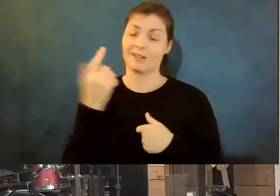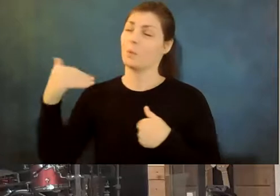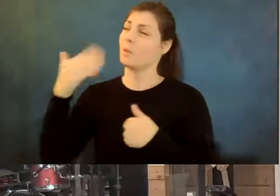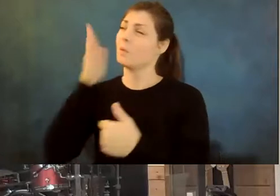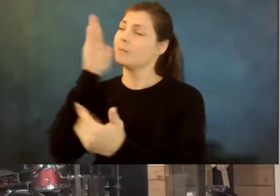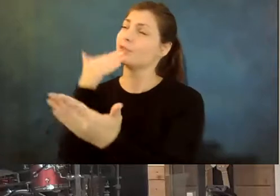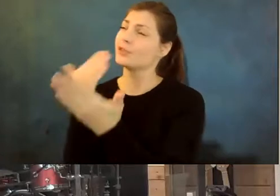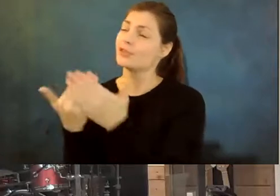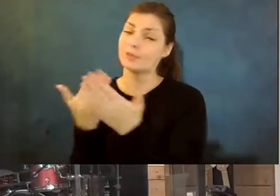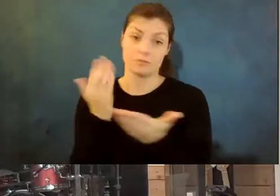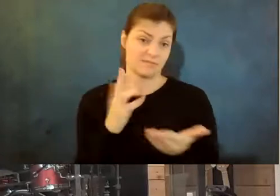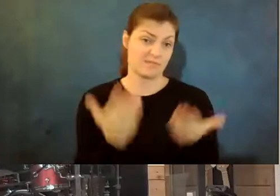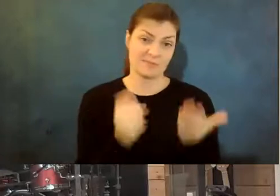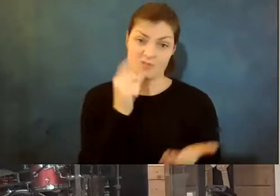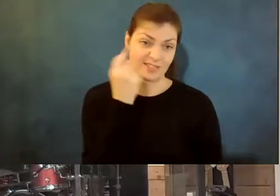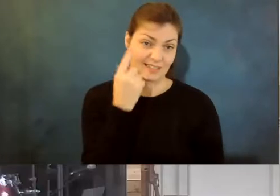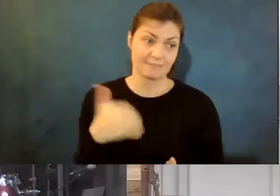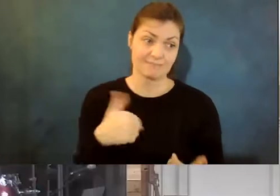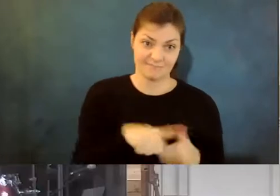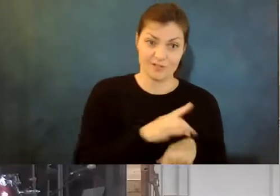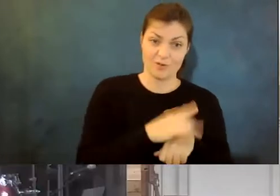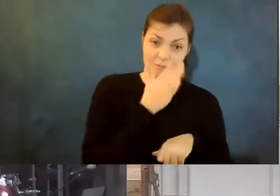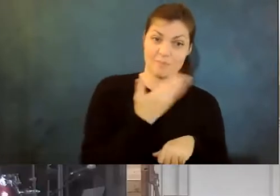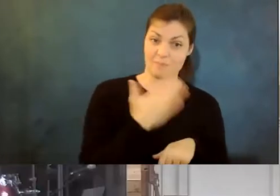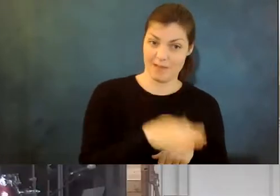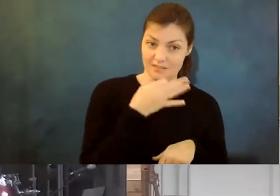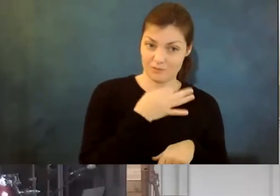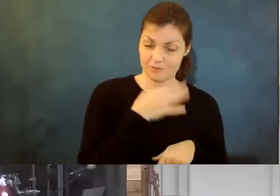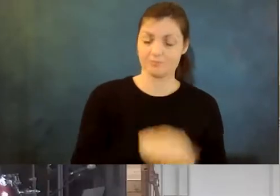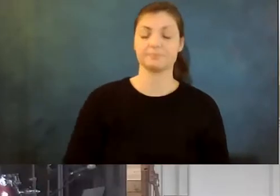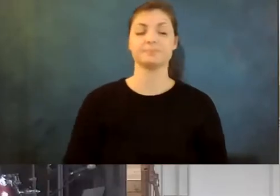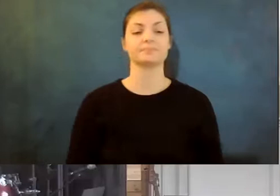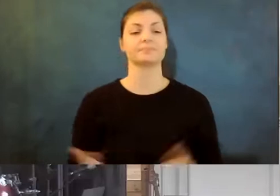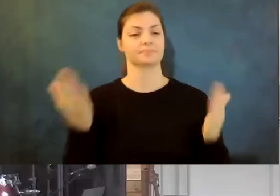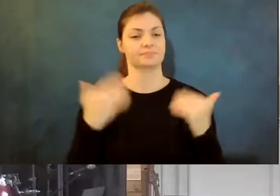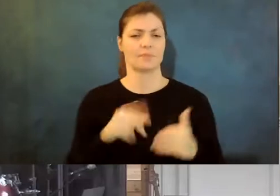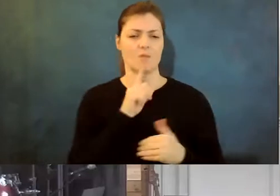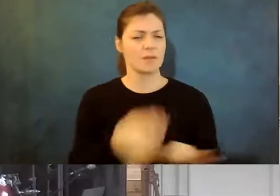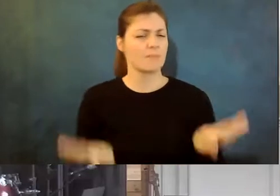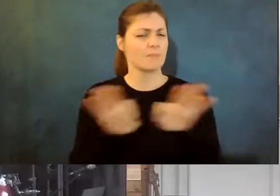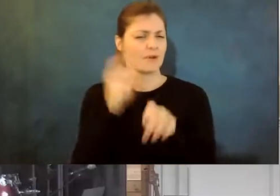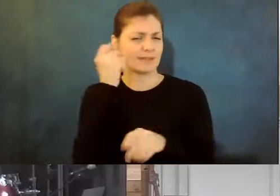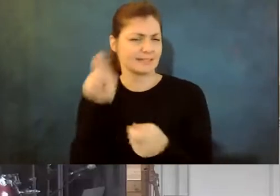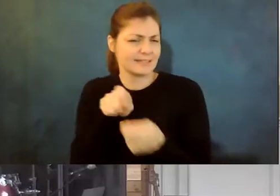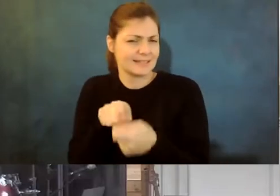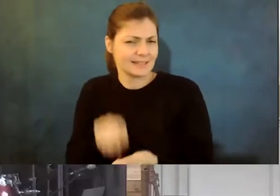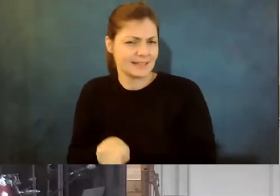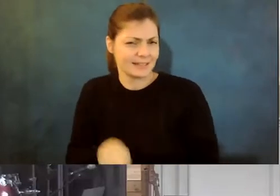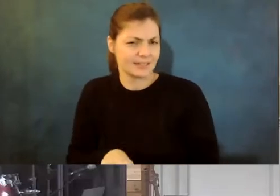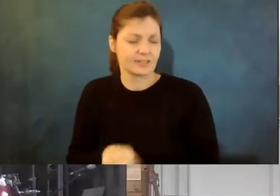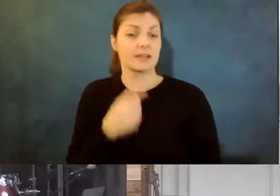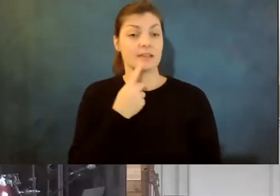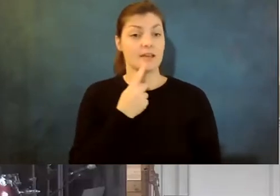Verse 21. And the Lord said, here is a place by me. Watch this. Very important to understand the details here. And you shall